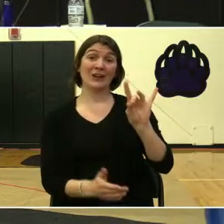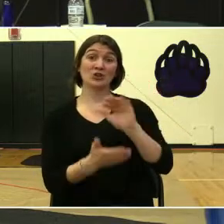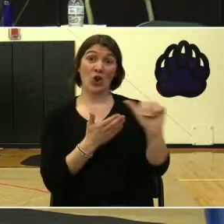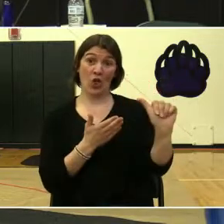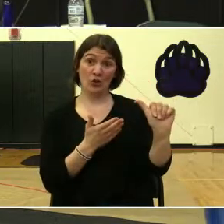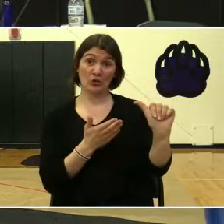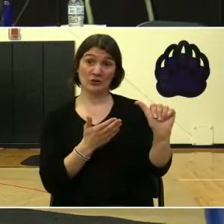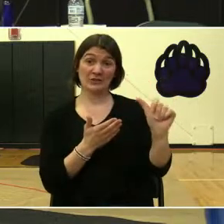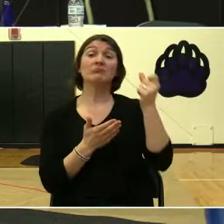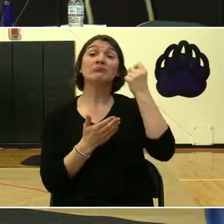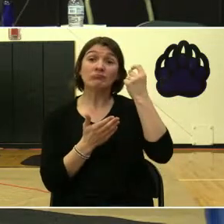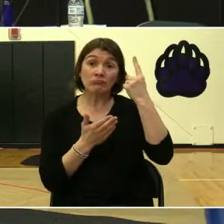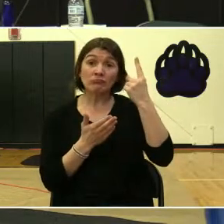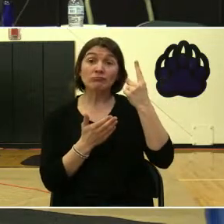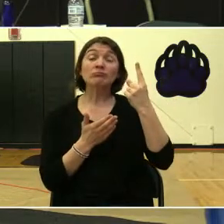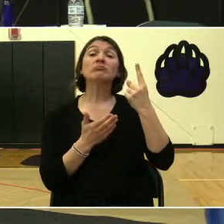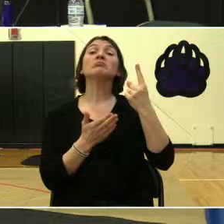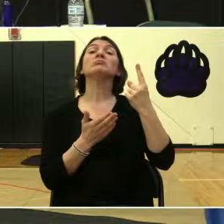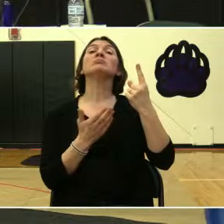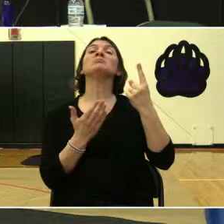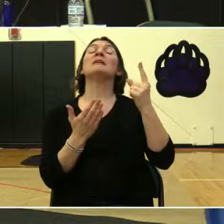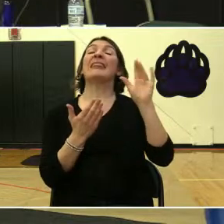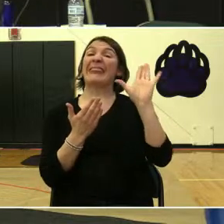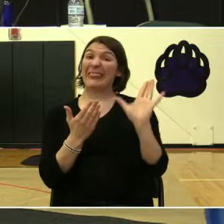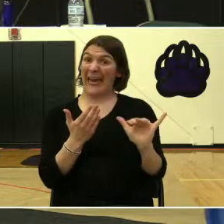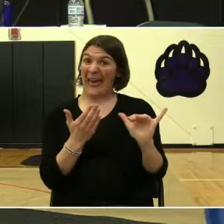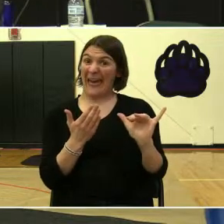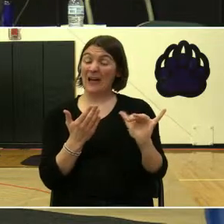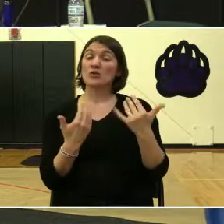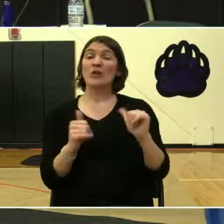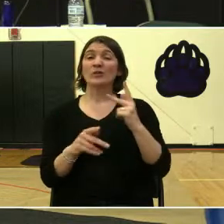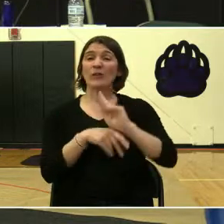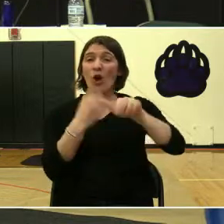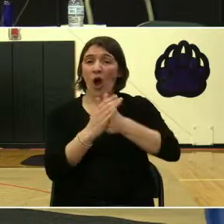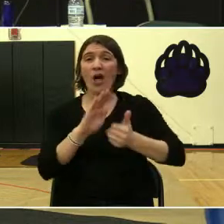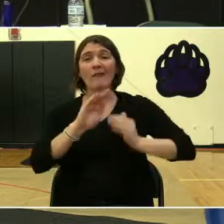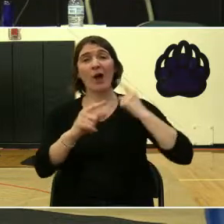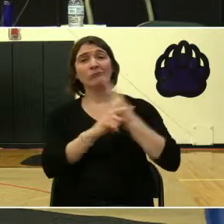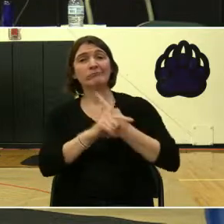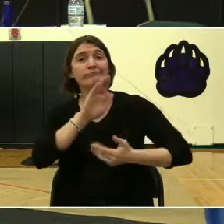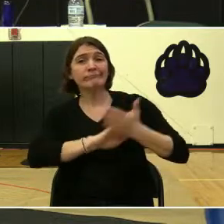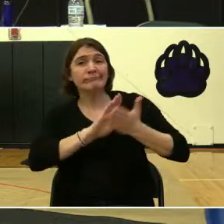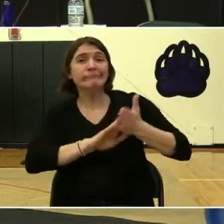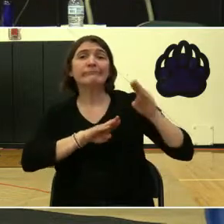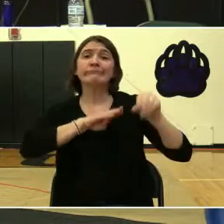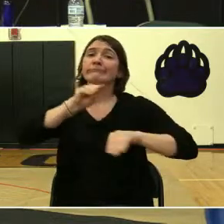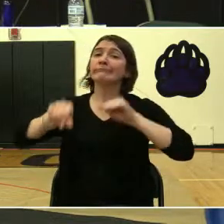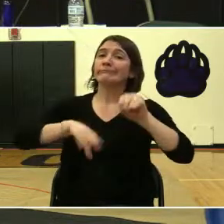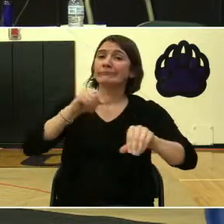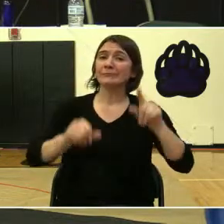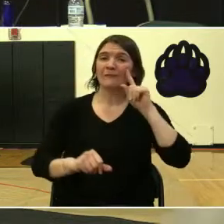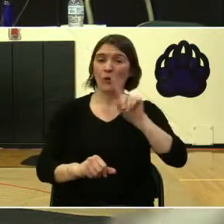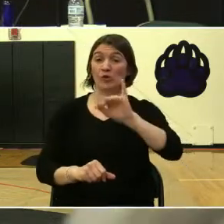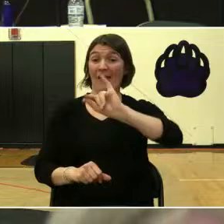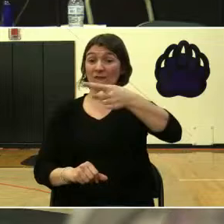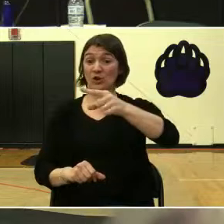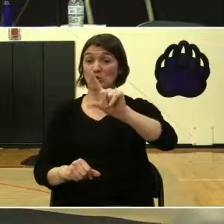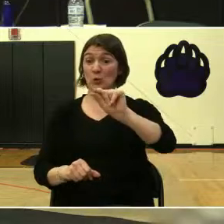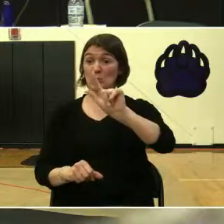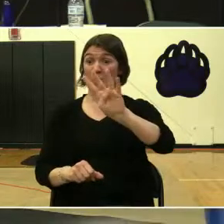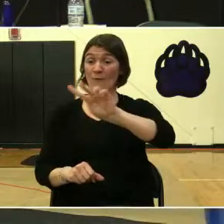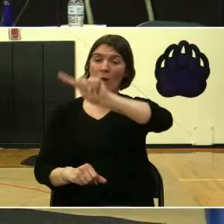5,158 in order to defay to that extent all general fund expenses for the period of July 1st